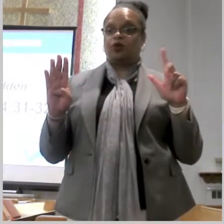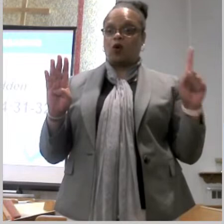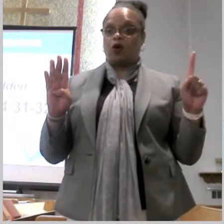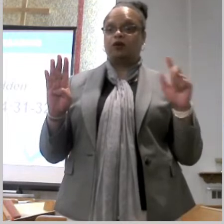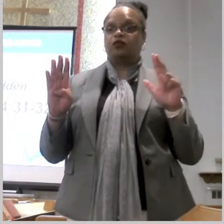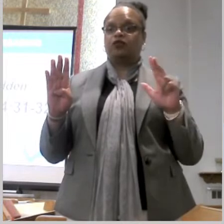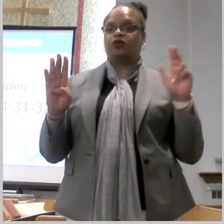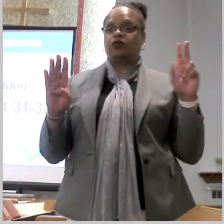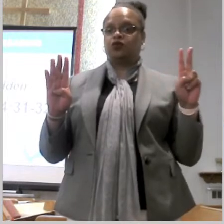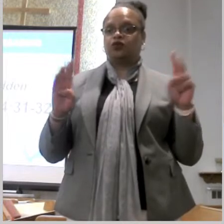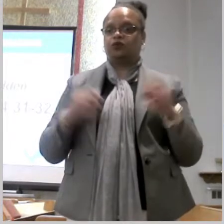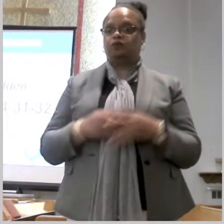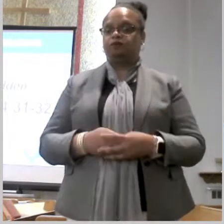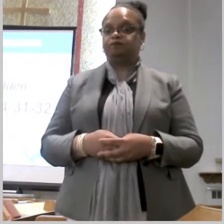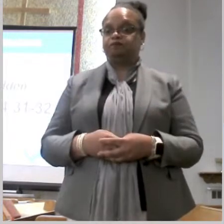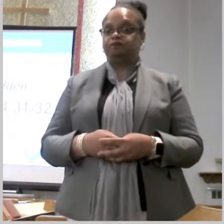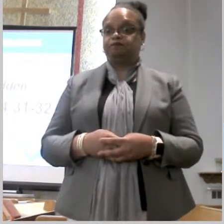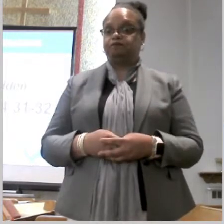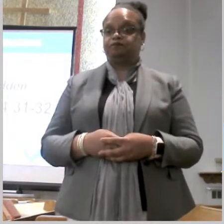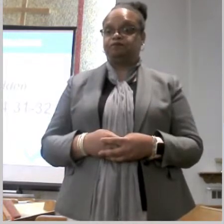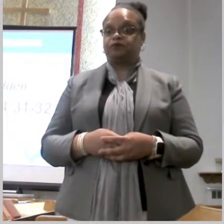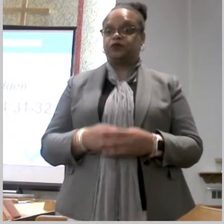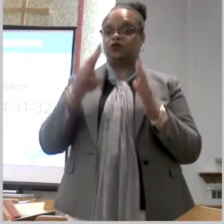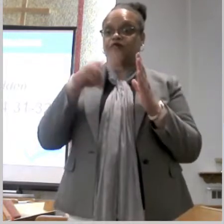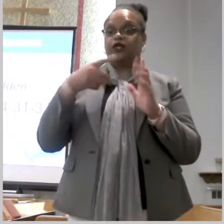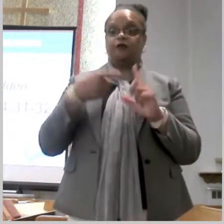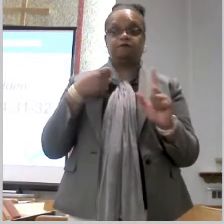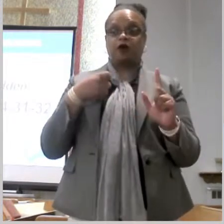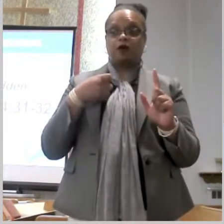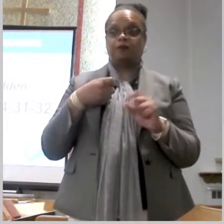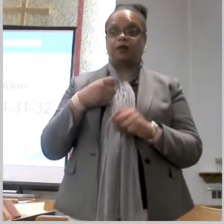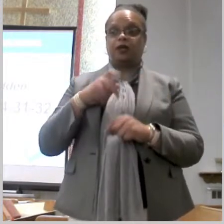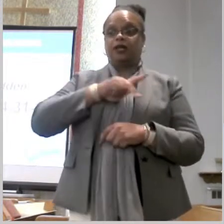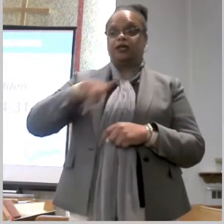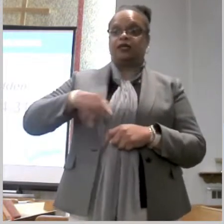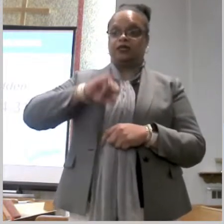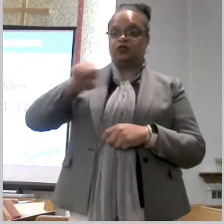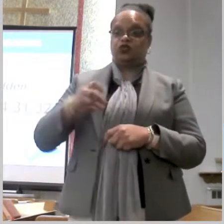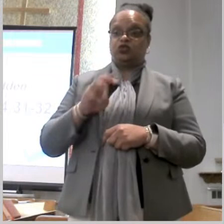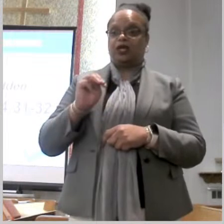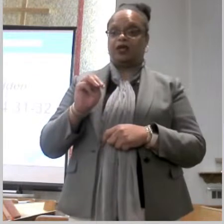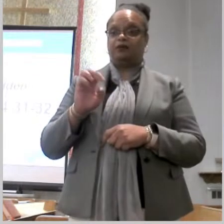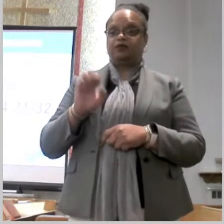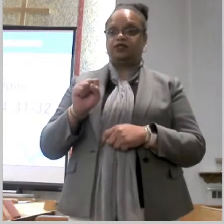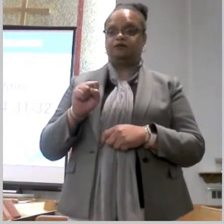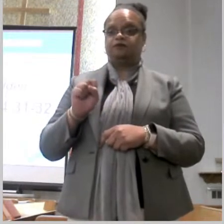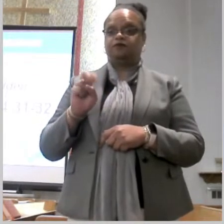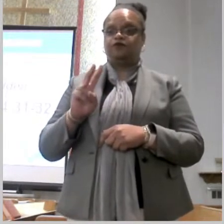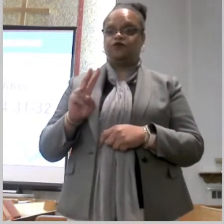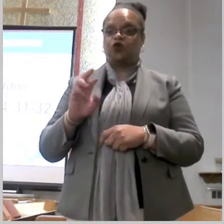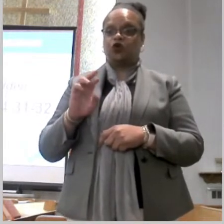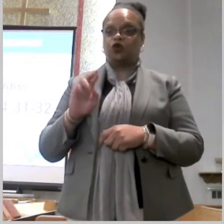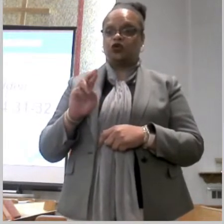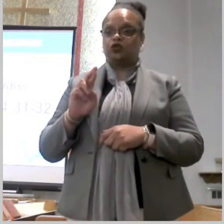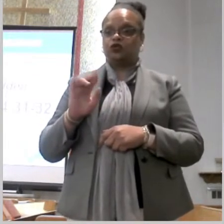verses 31-32. I'm going to be reading from the King James Version.